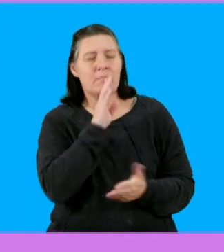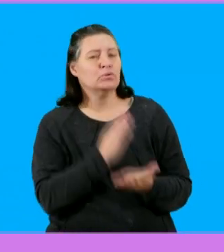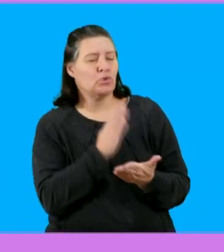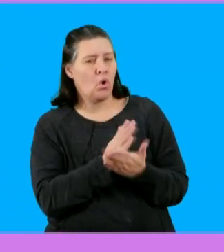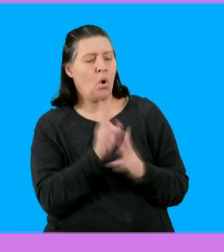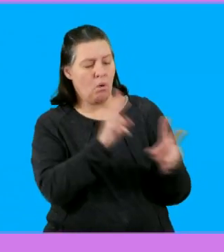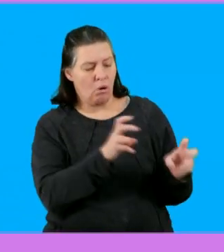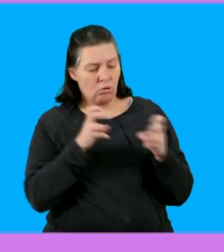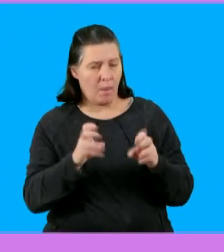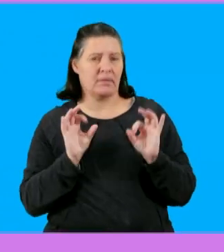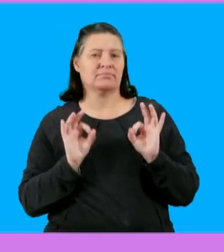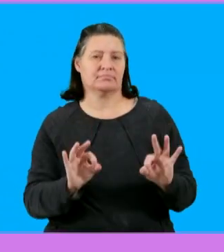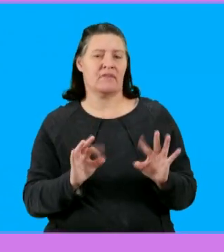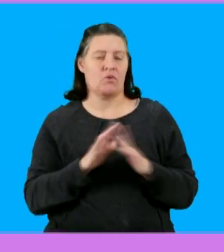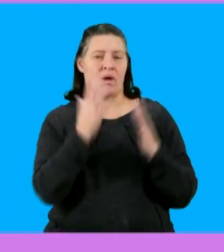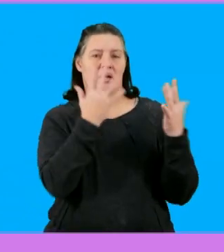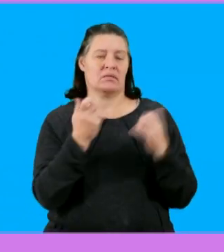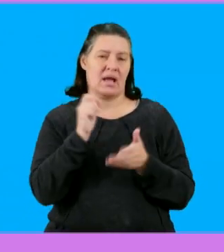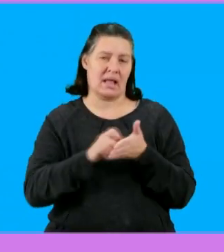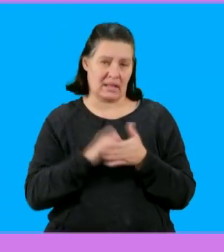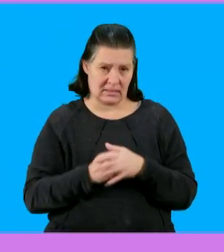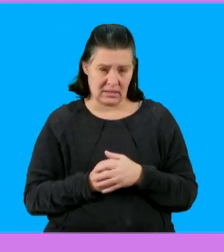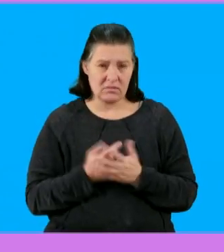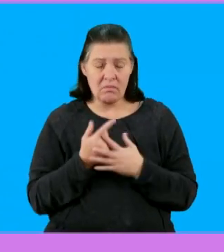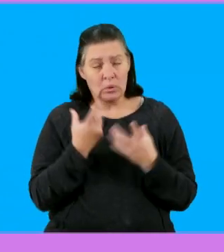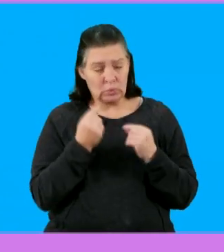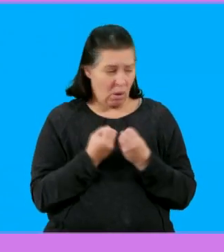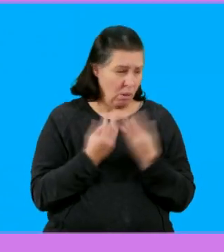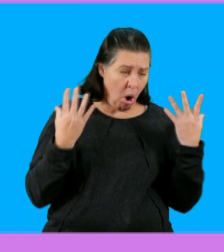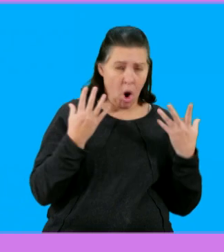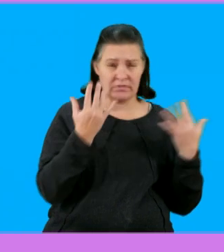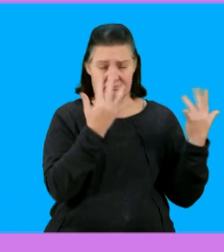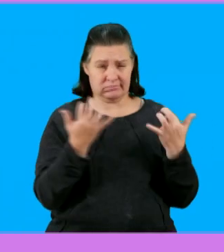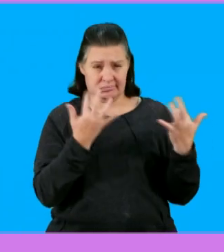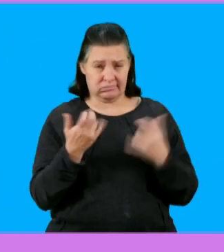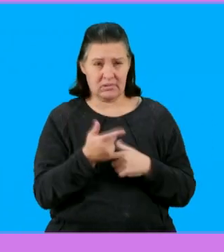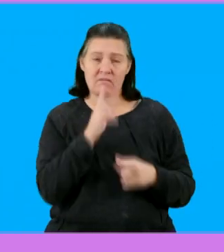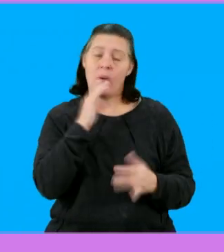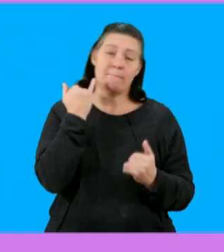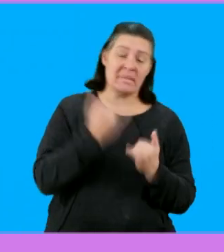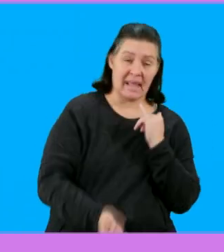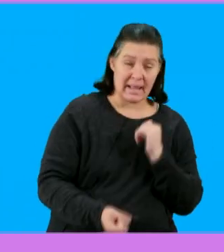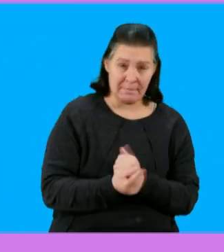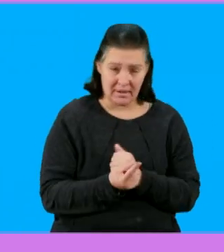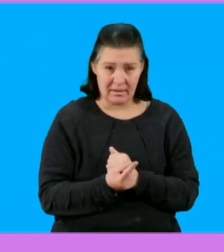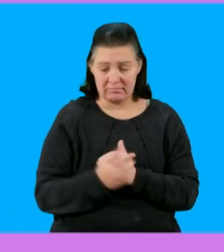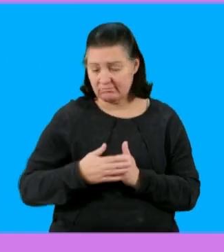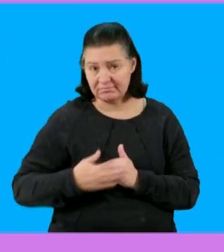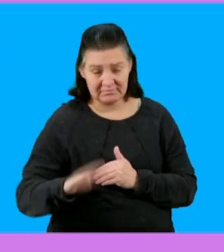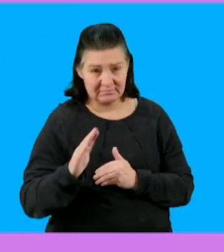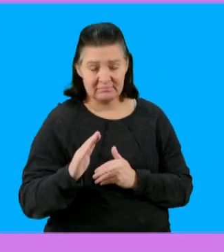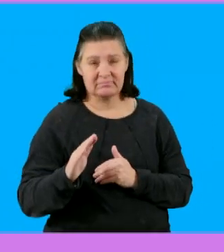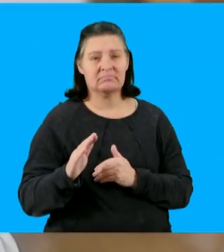sure that you copy correctly from your calculator. As you've seen, we did a lot of calculation, and if you make a mistake